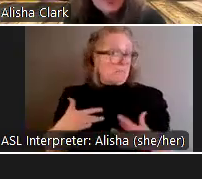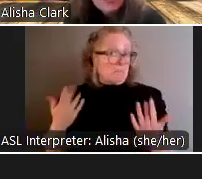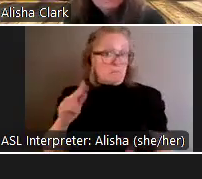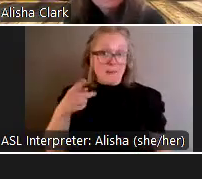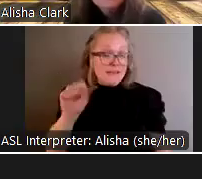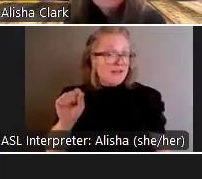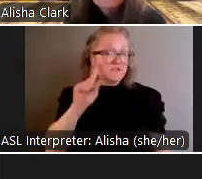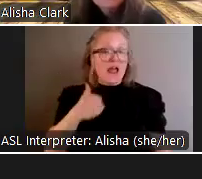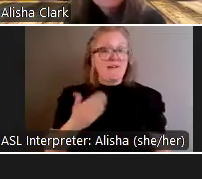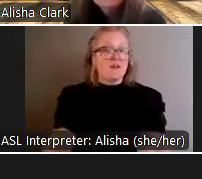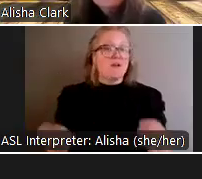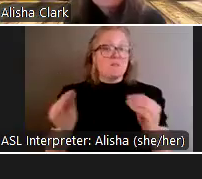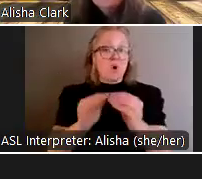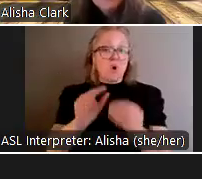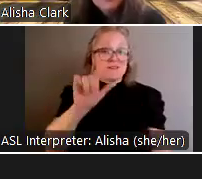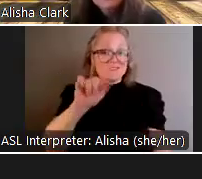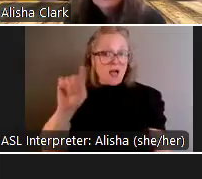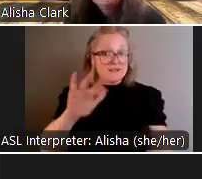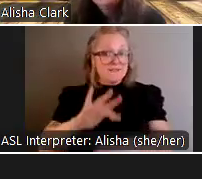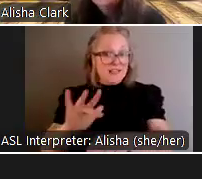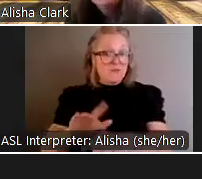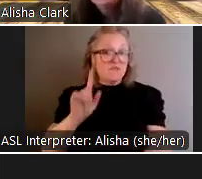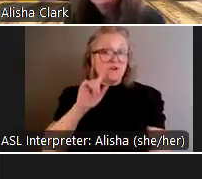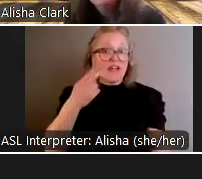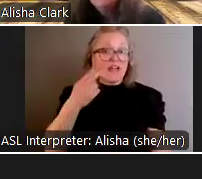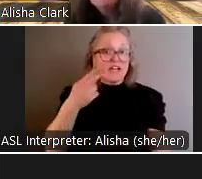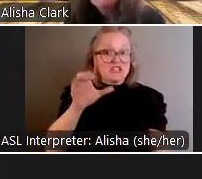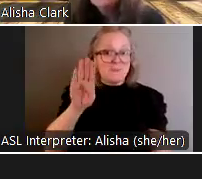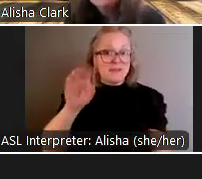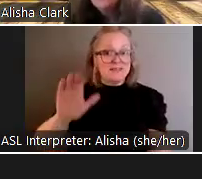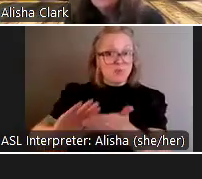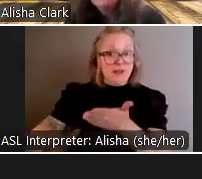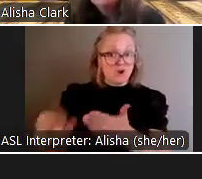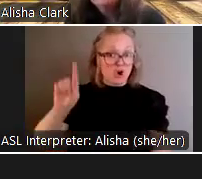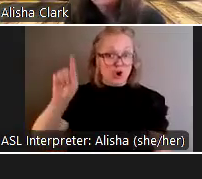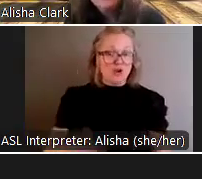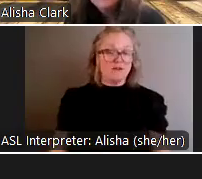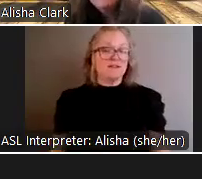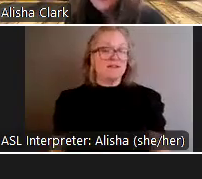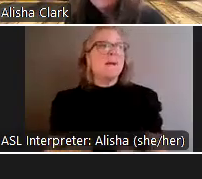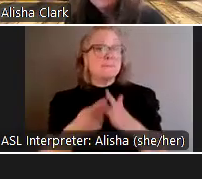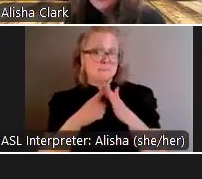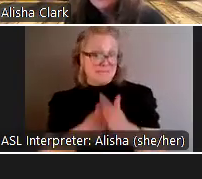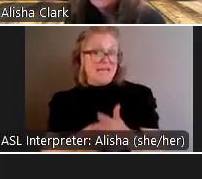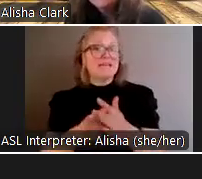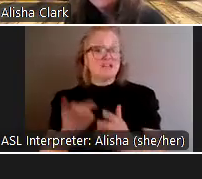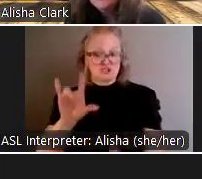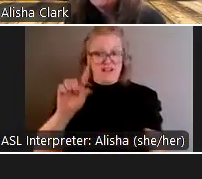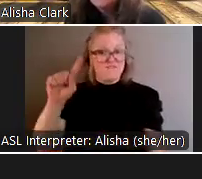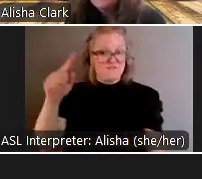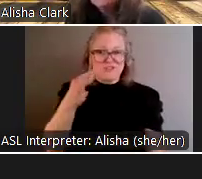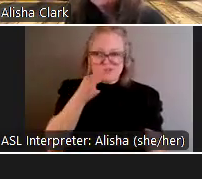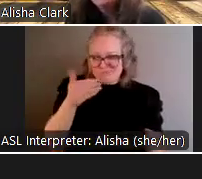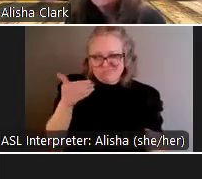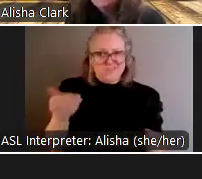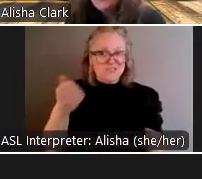the home and community-based waiver? Beginning July 1st of 2025, so here just in a